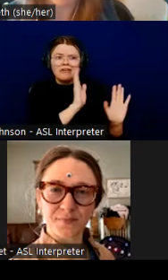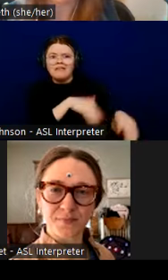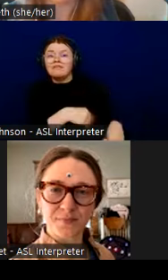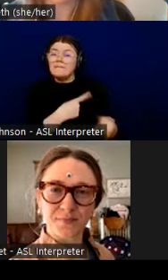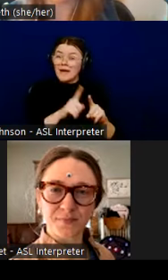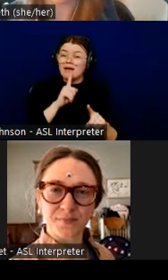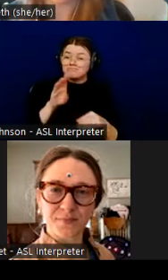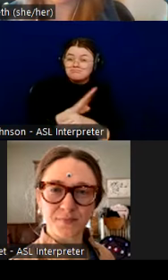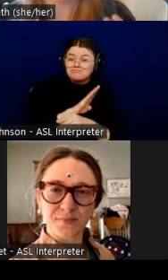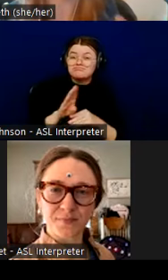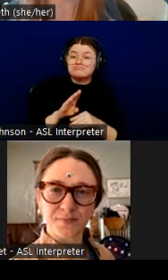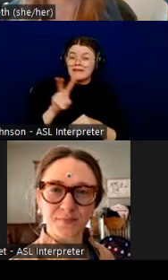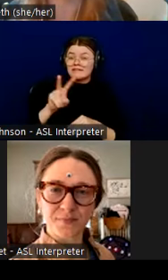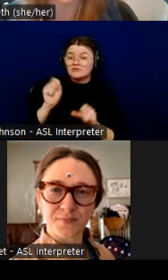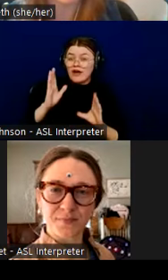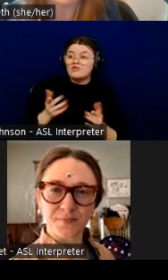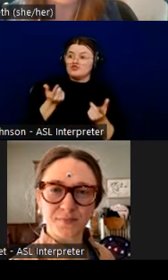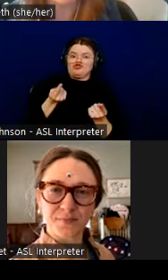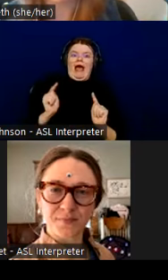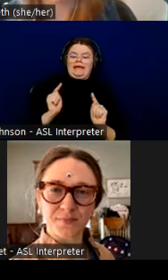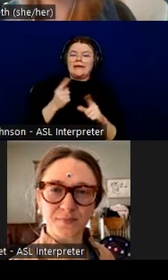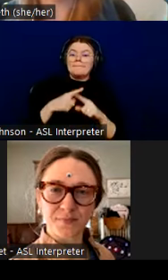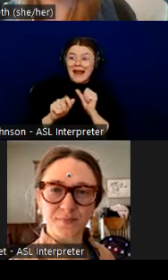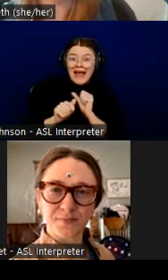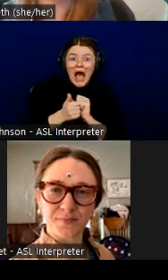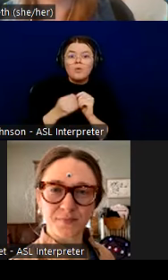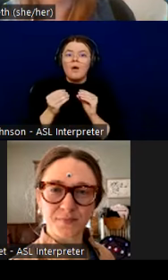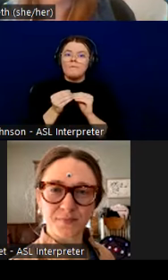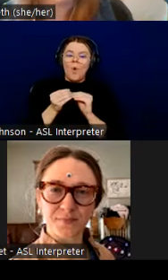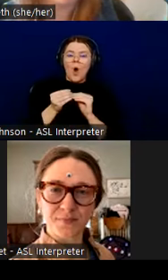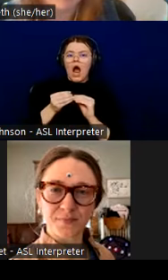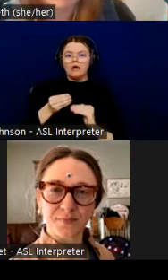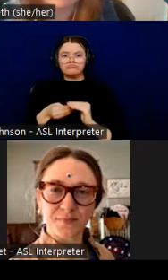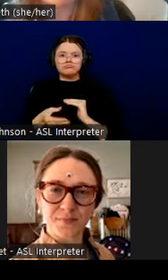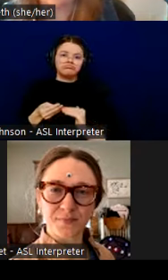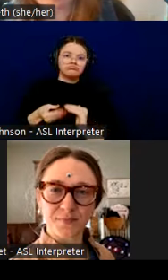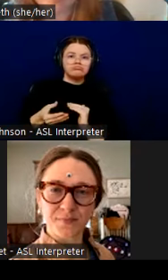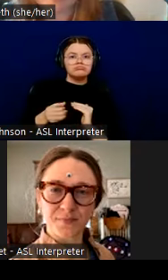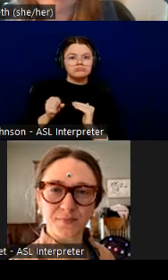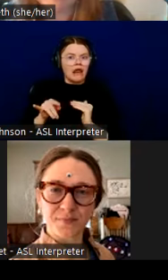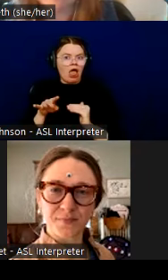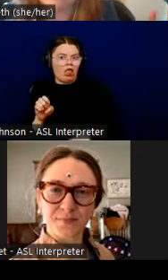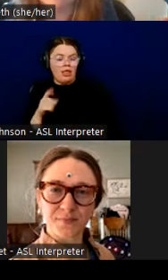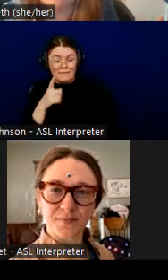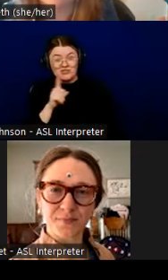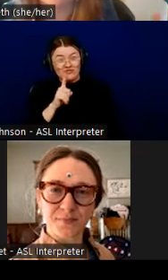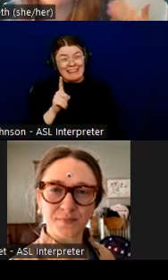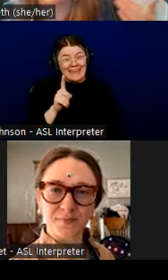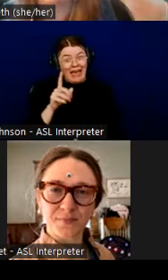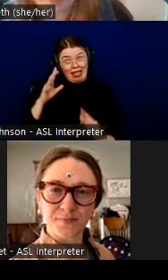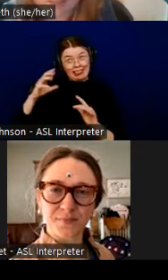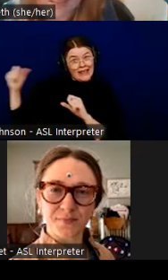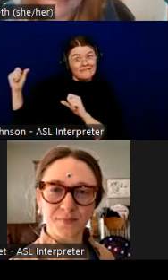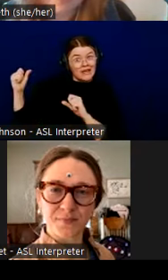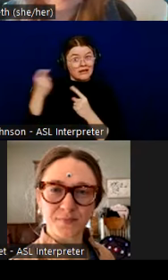are. They're actively trying, and they're doing it quietly because leaving is less of an event and more of a process.